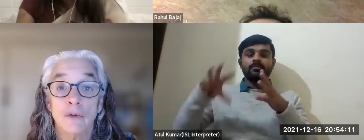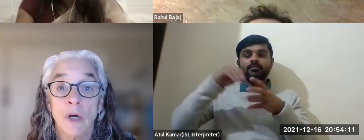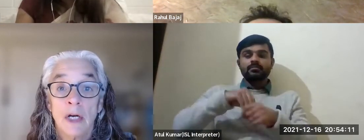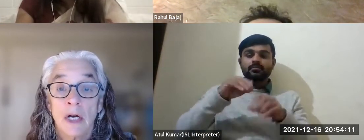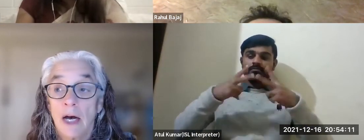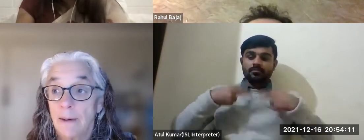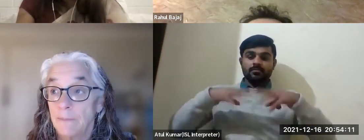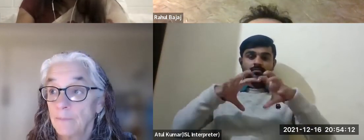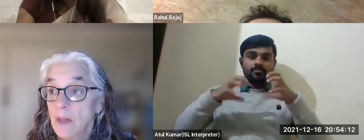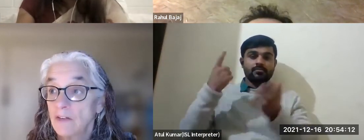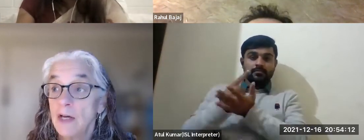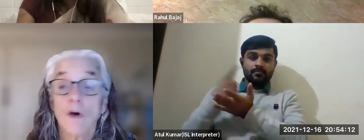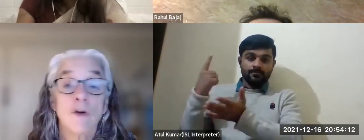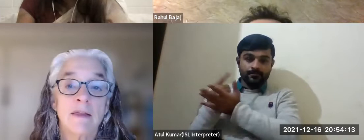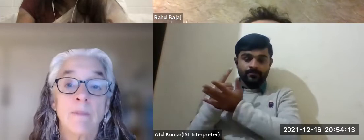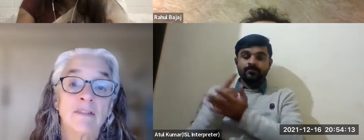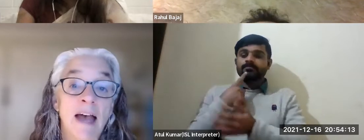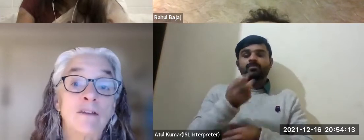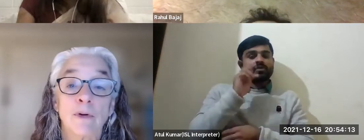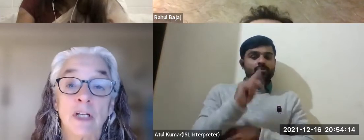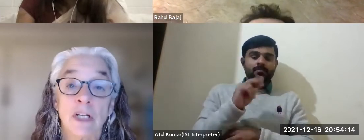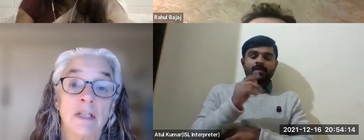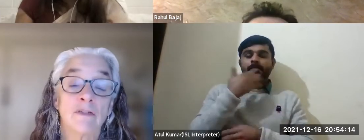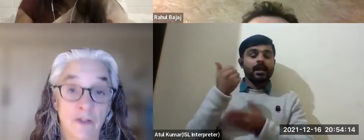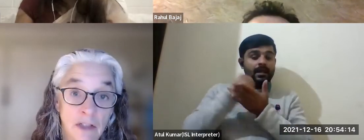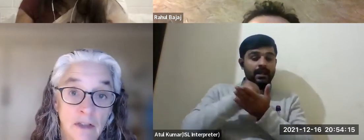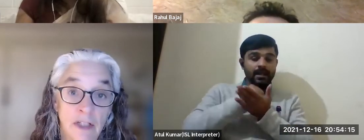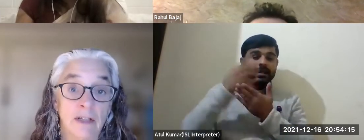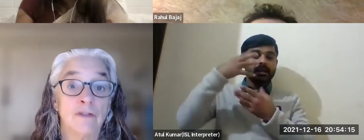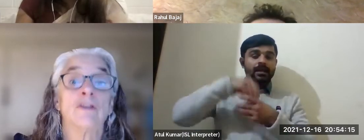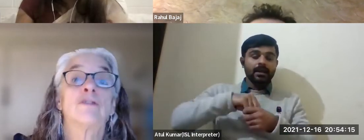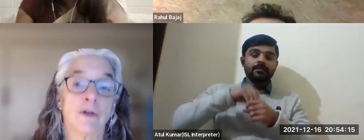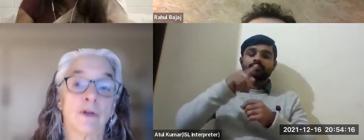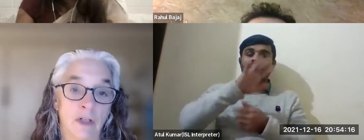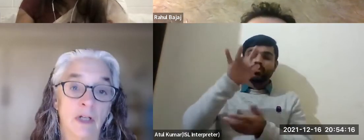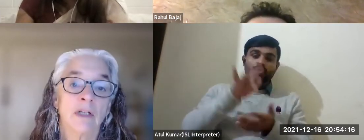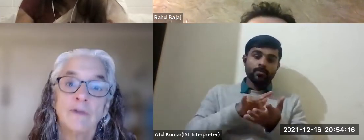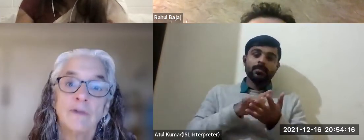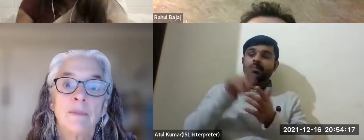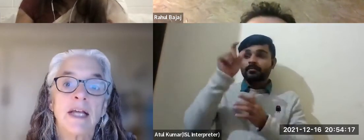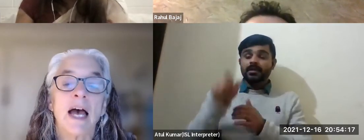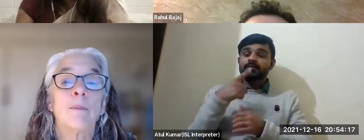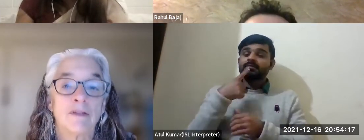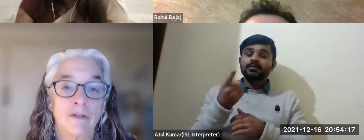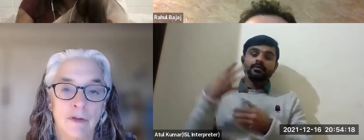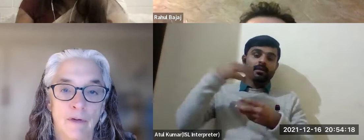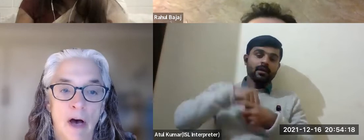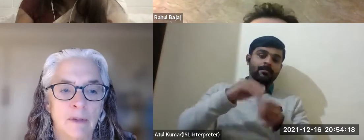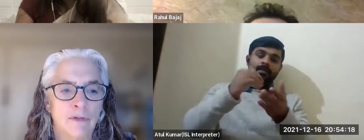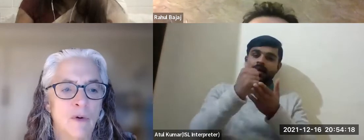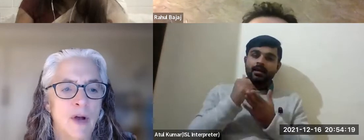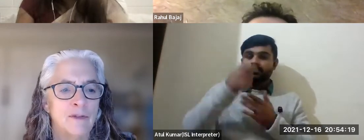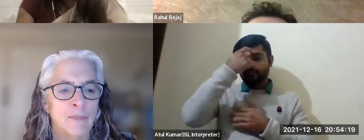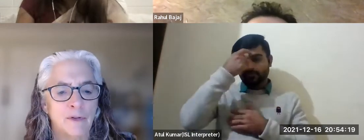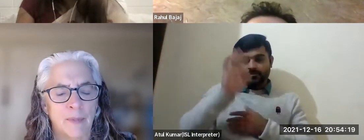agreement to say, okay, the best expert in this field is this person. Let's bring them in to help us solve the